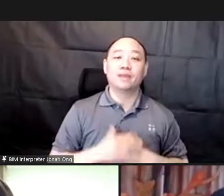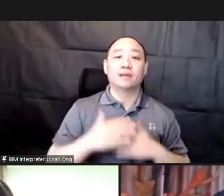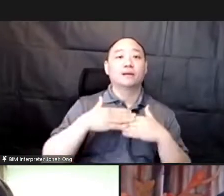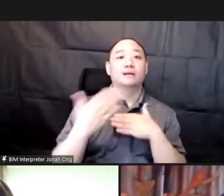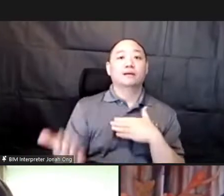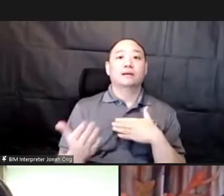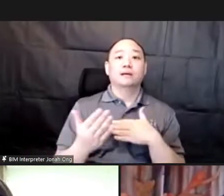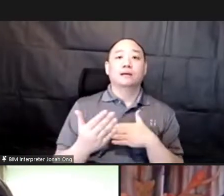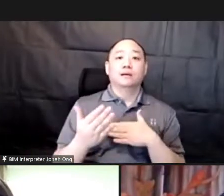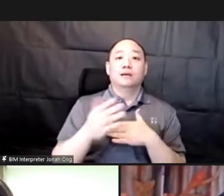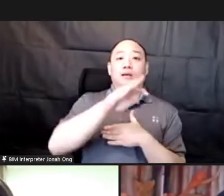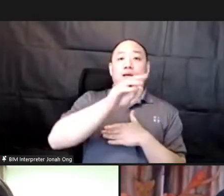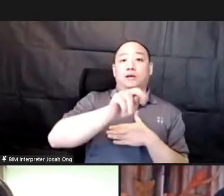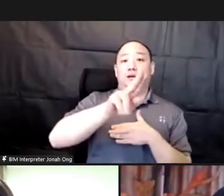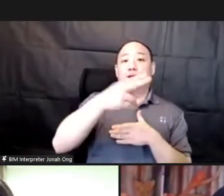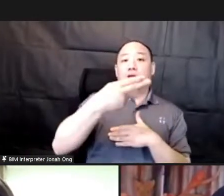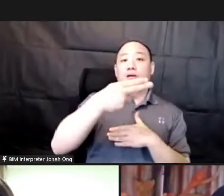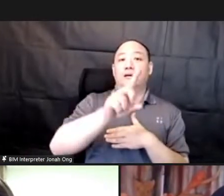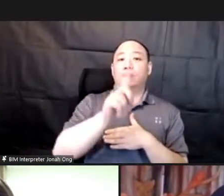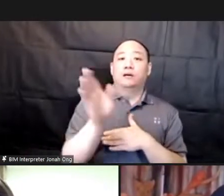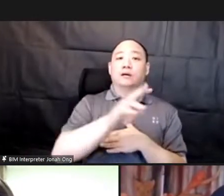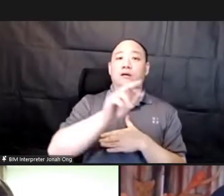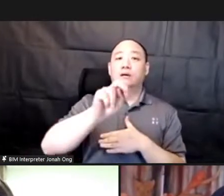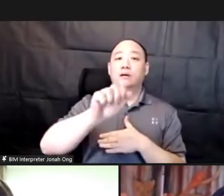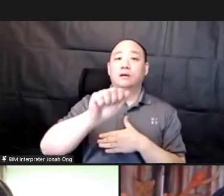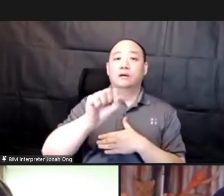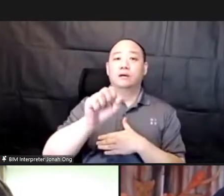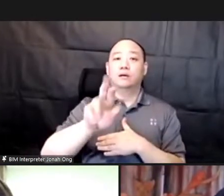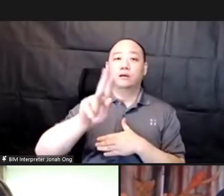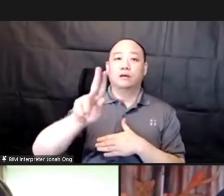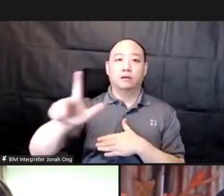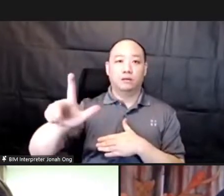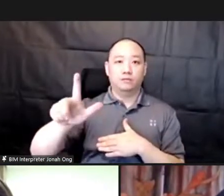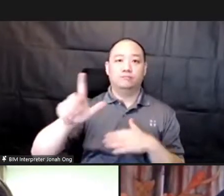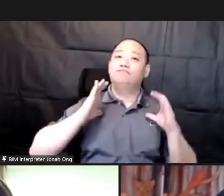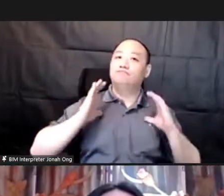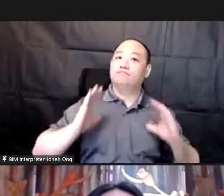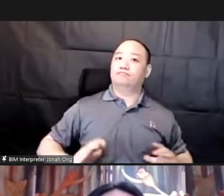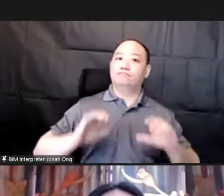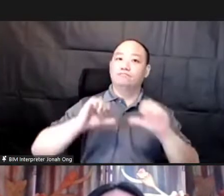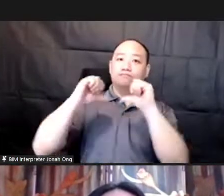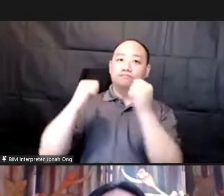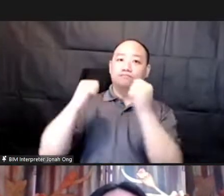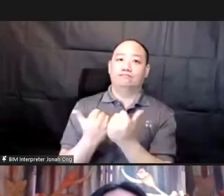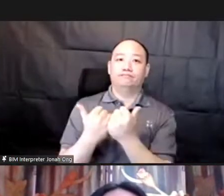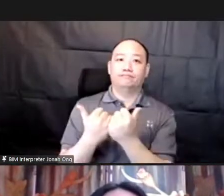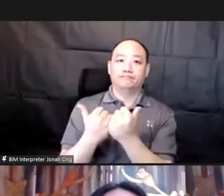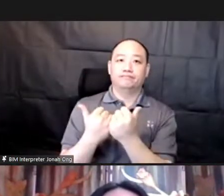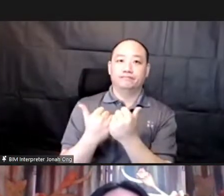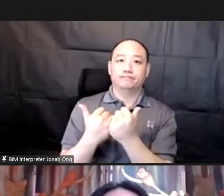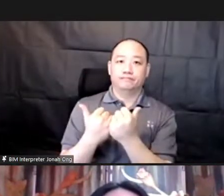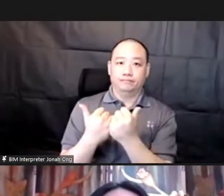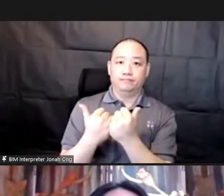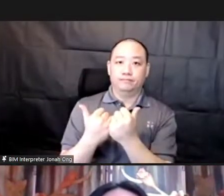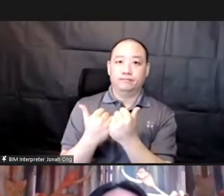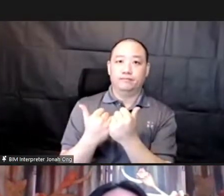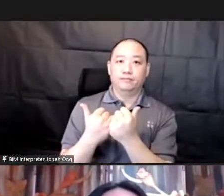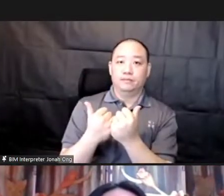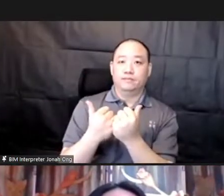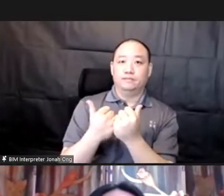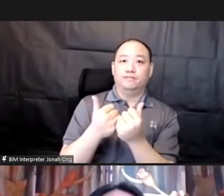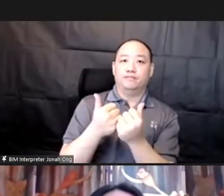we have Muhammad Nasrul from Disabled Social, whom is a disabled social